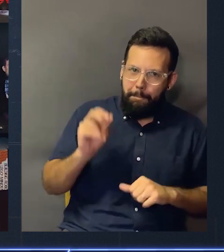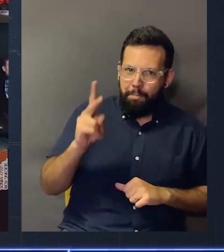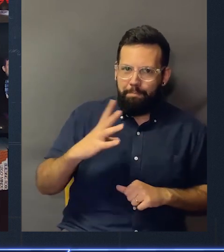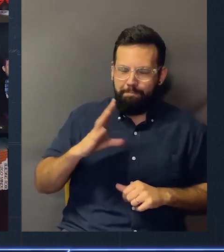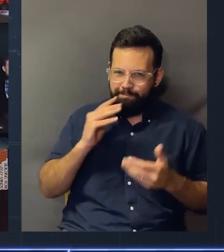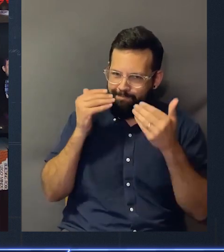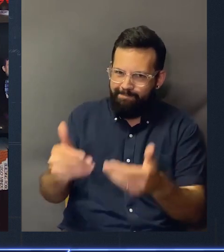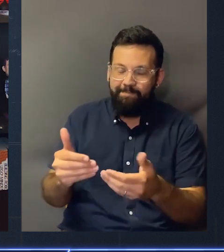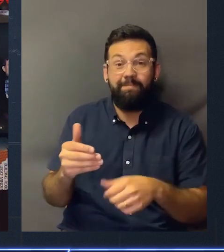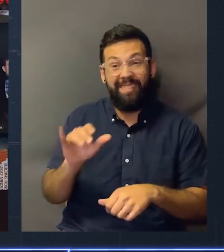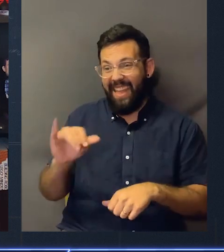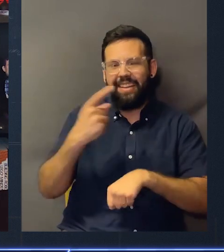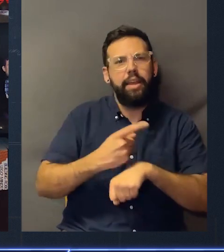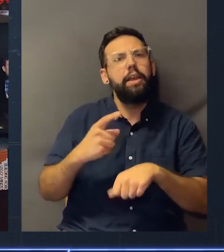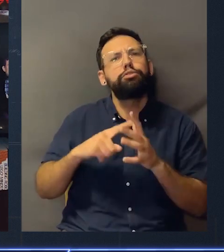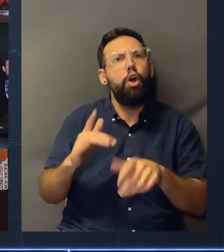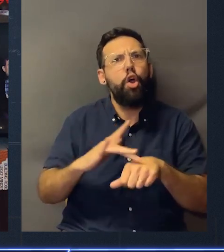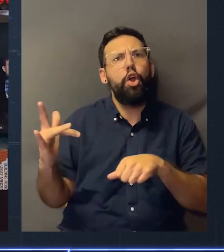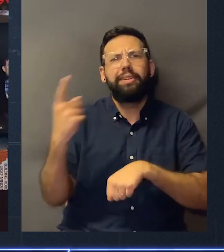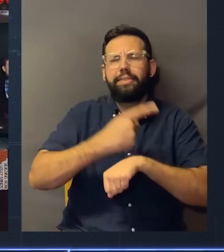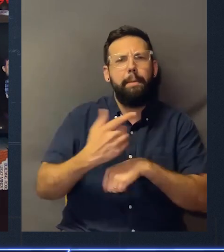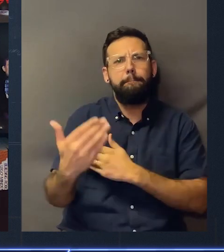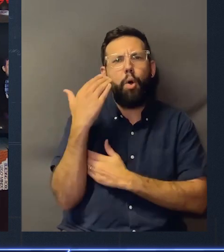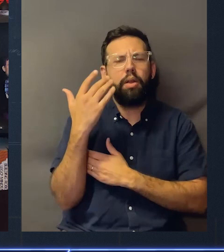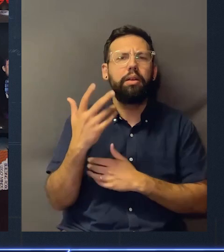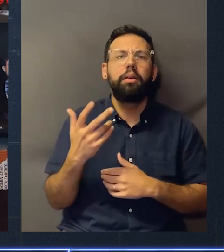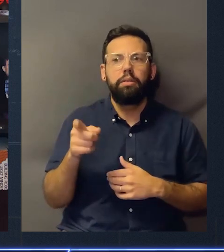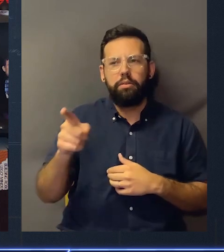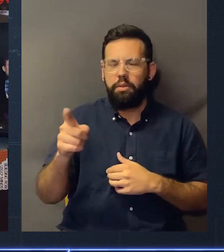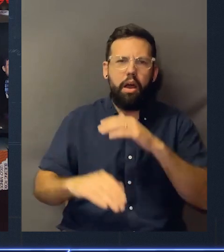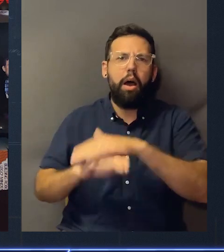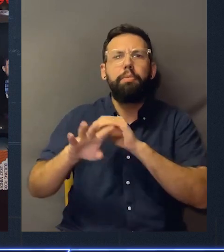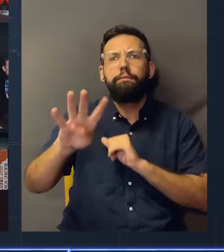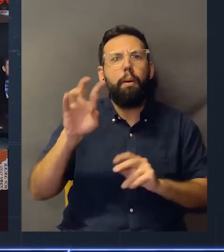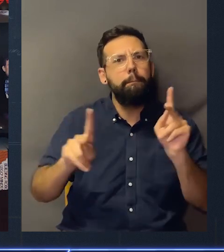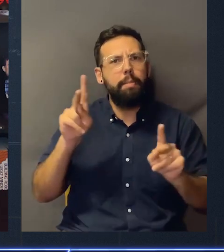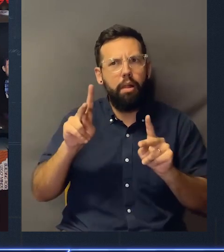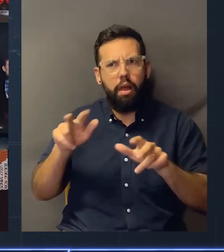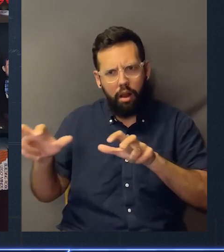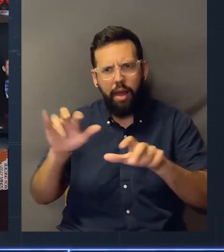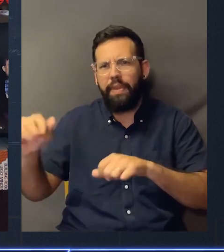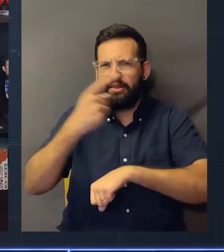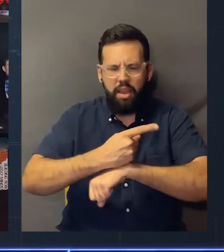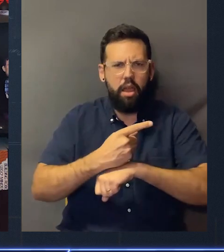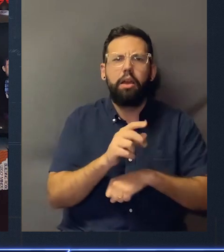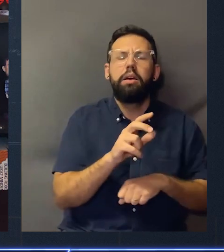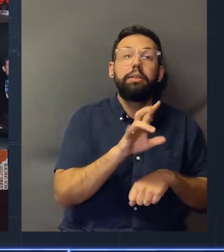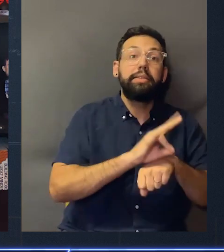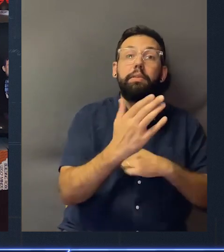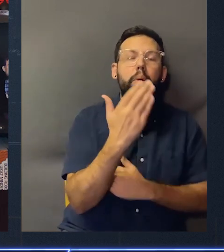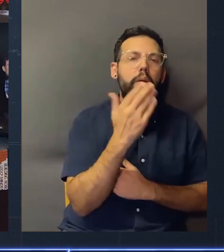started our day really early, and they allow just 400 people to climb Huayna Picchu. They let 200 people in on the 7